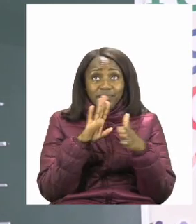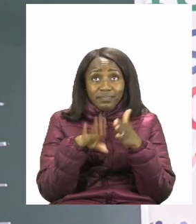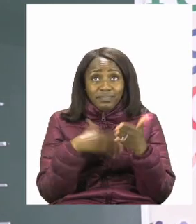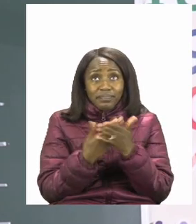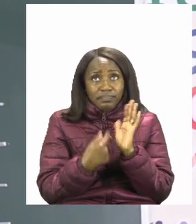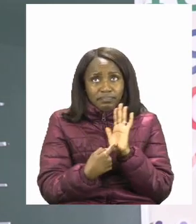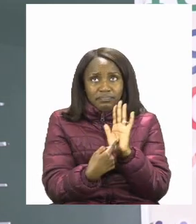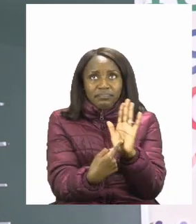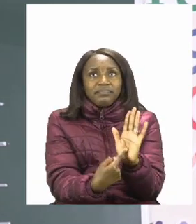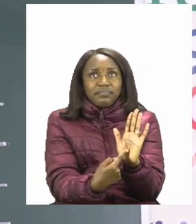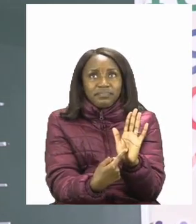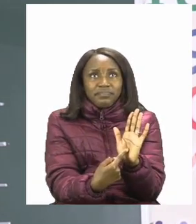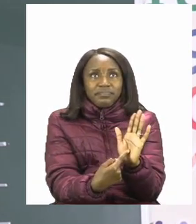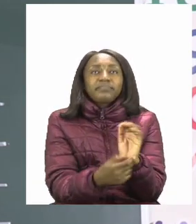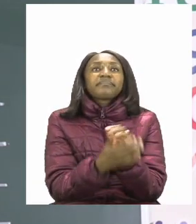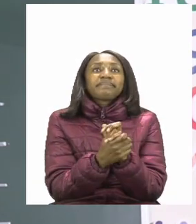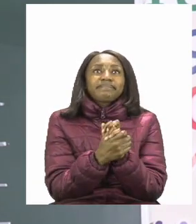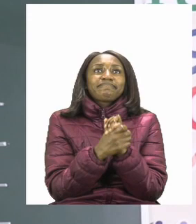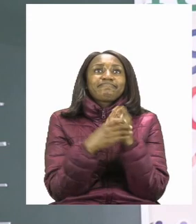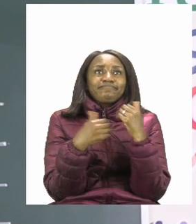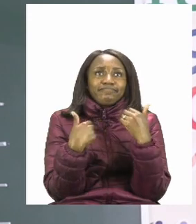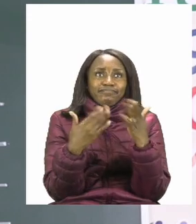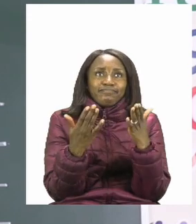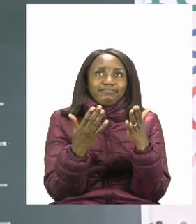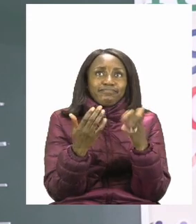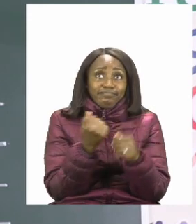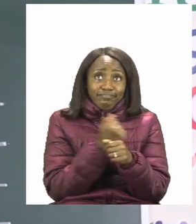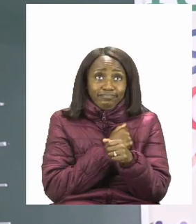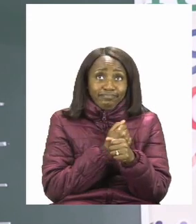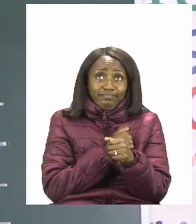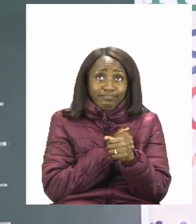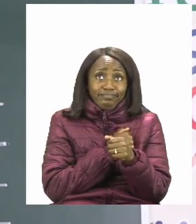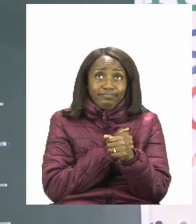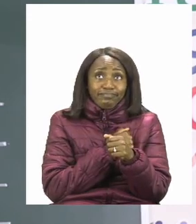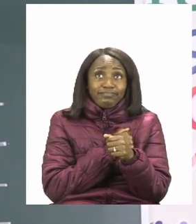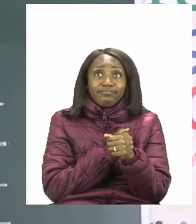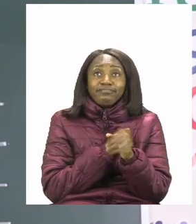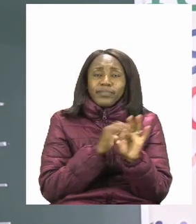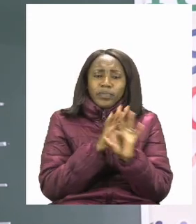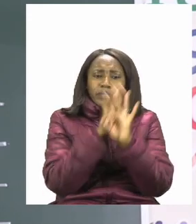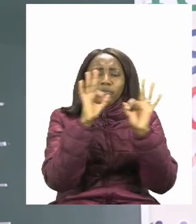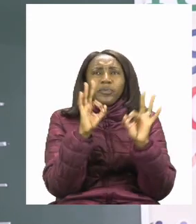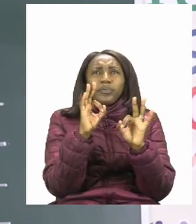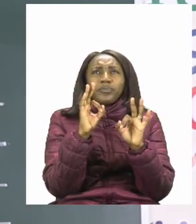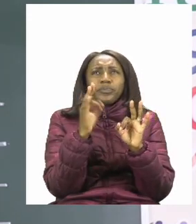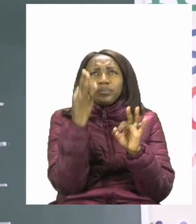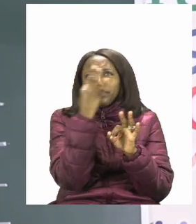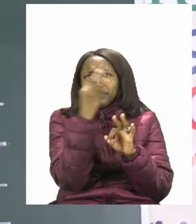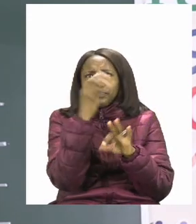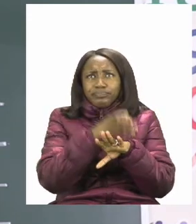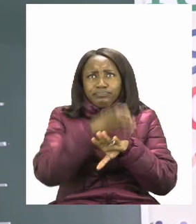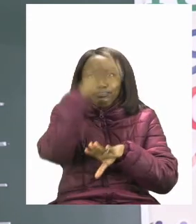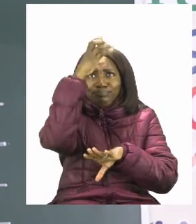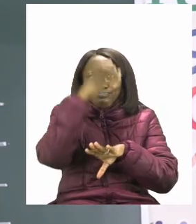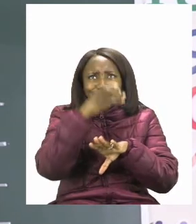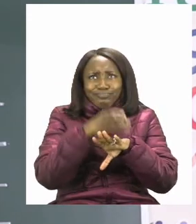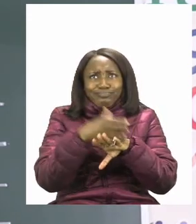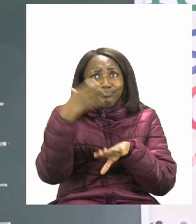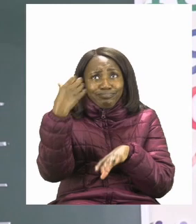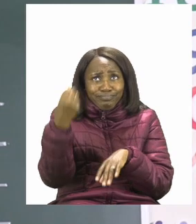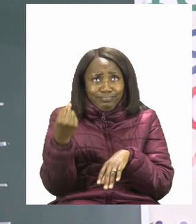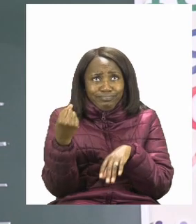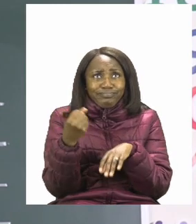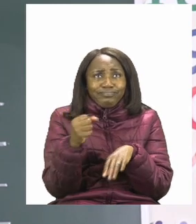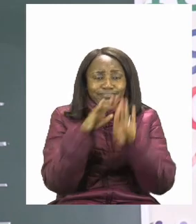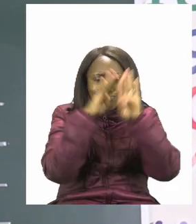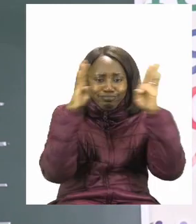vase. So we're going to start by saying, Mother had a beautiful flower vase. We're going